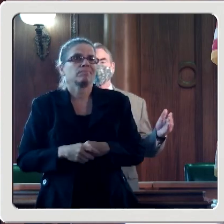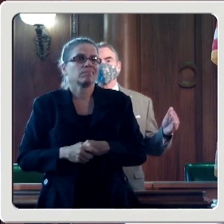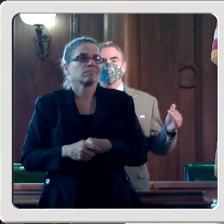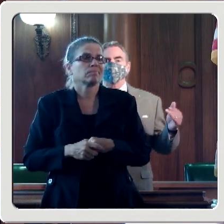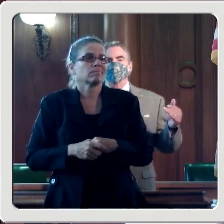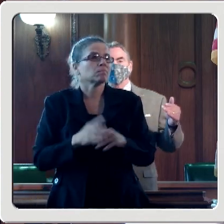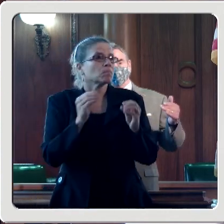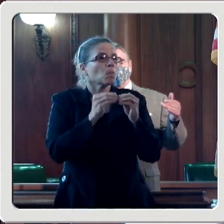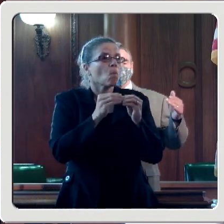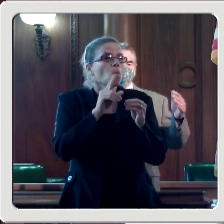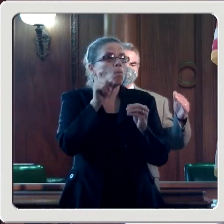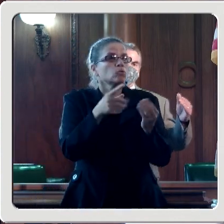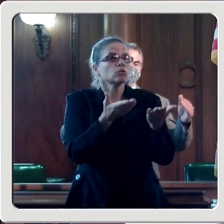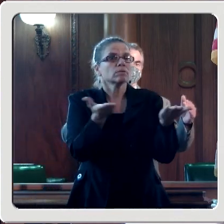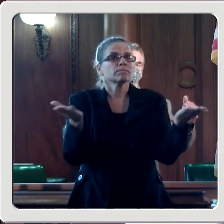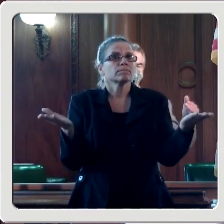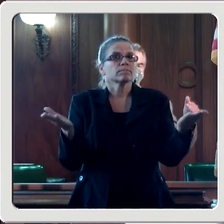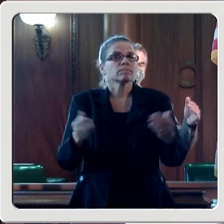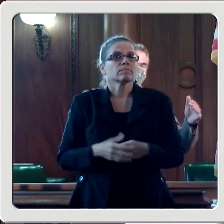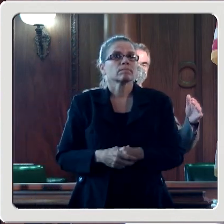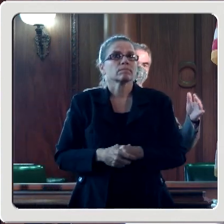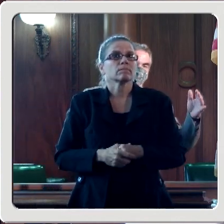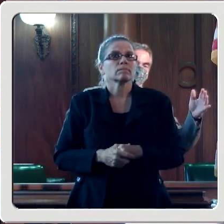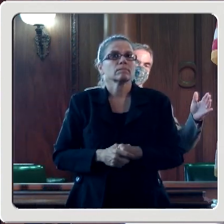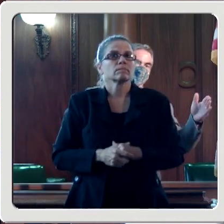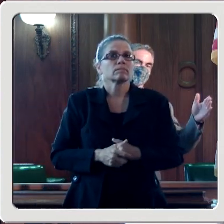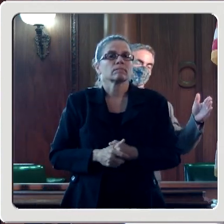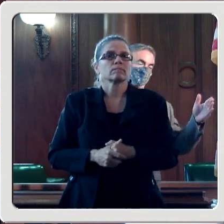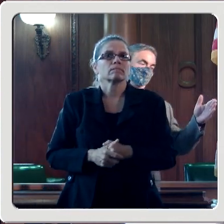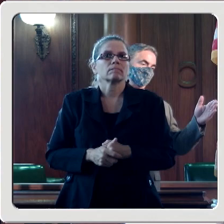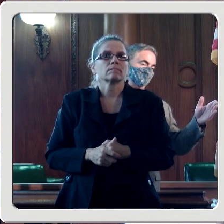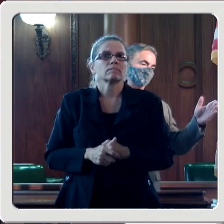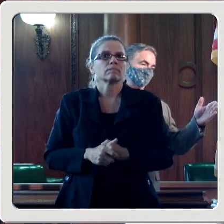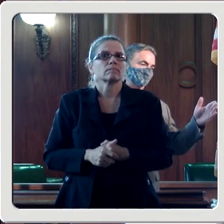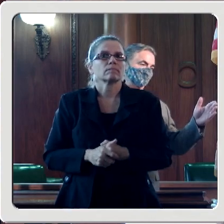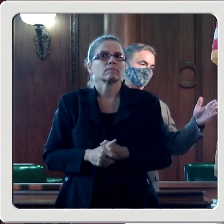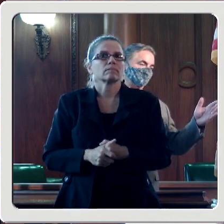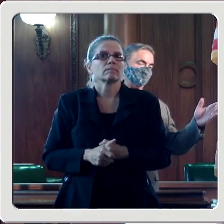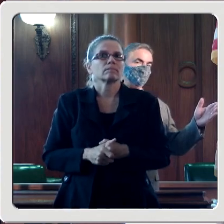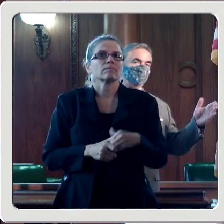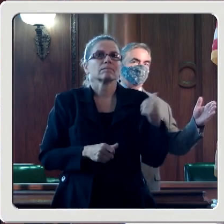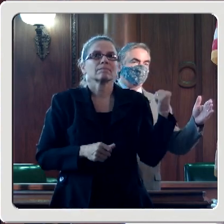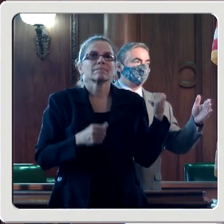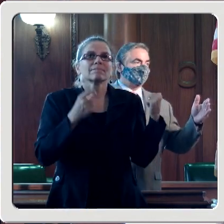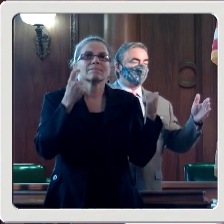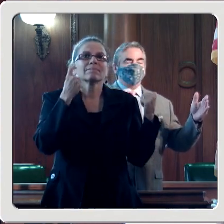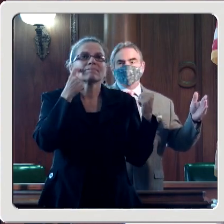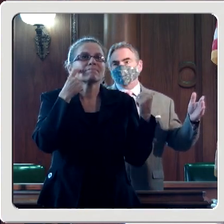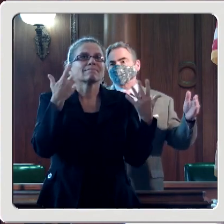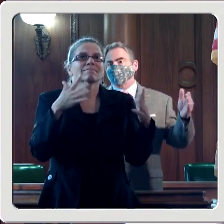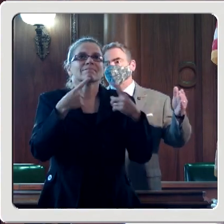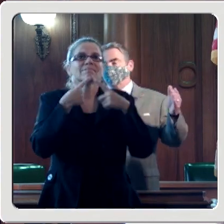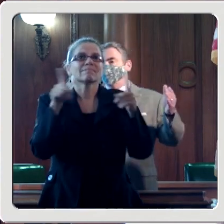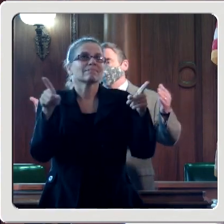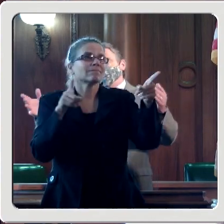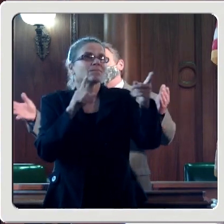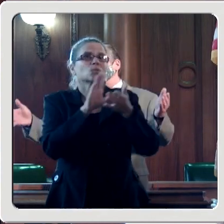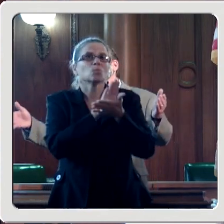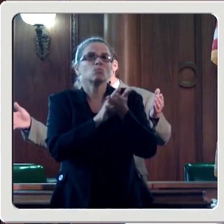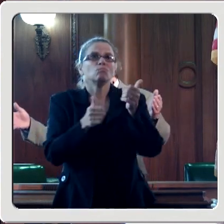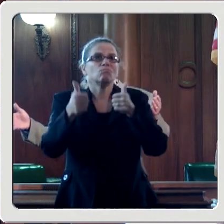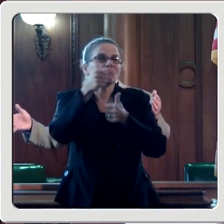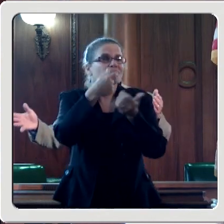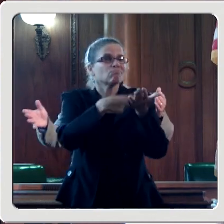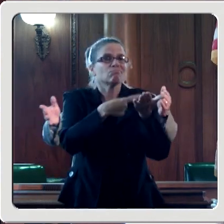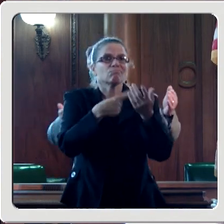the school committee, this plan was put in effect and announced, well, Danny, maybe A week and a half 10 days ago, yeah. Because people have to